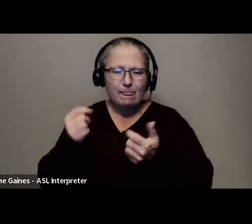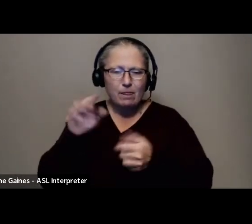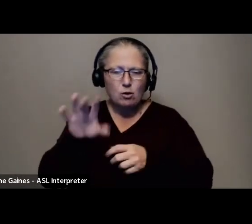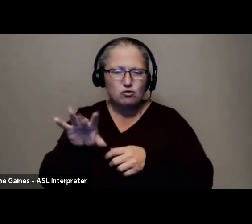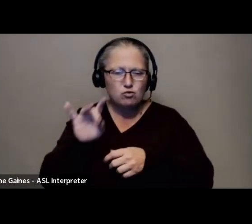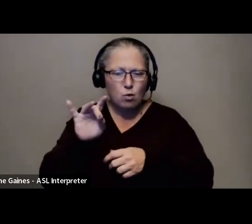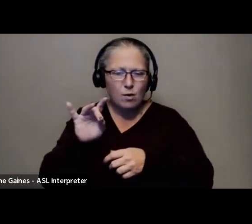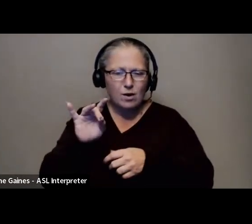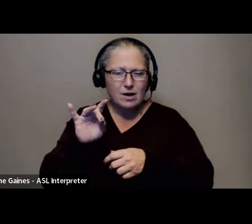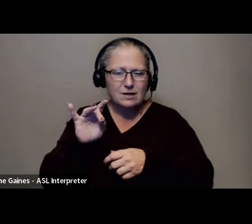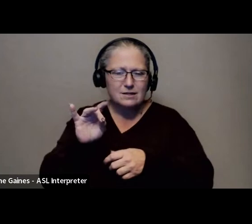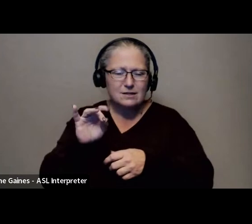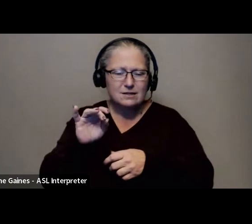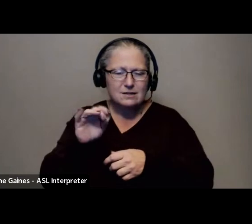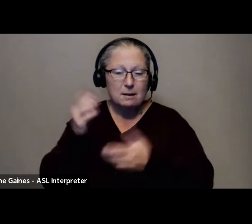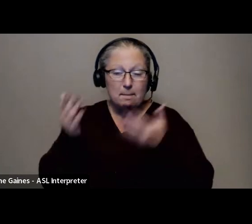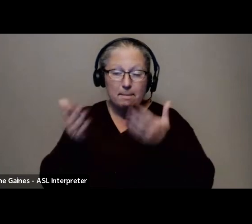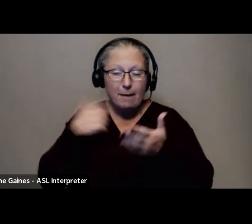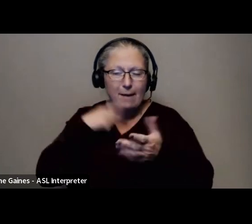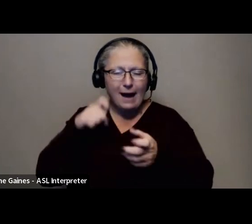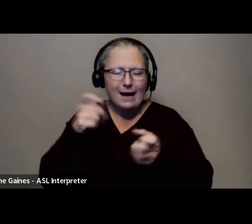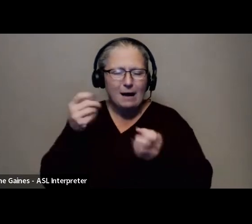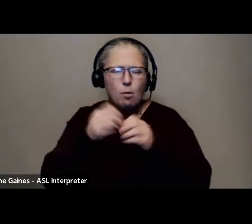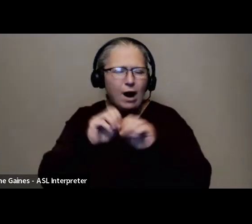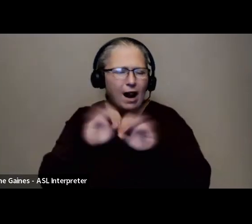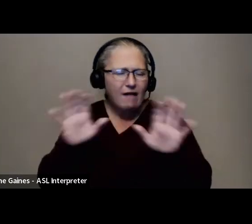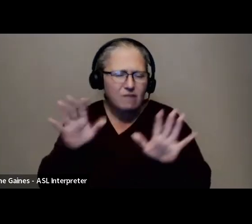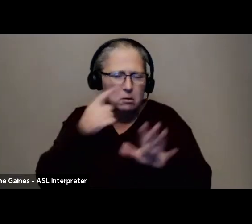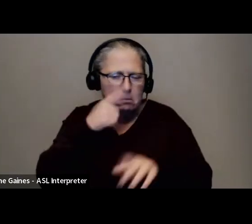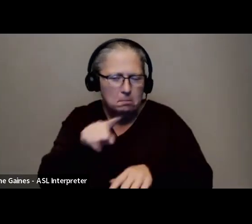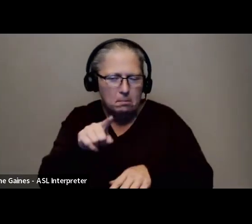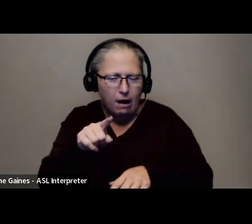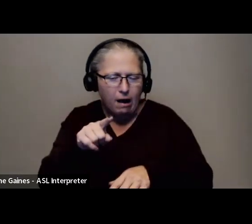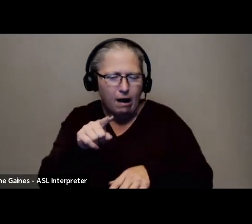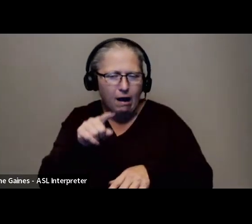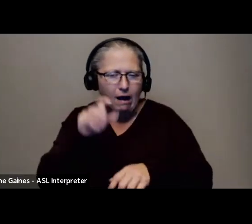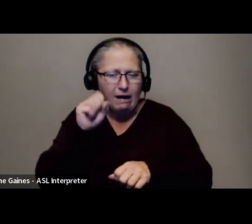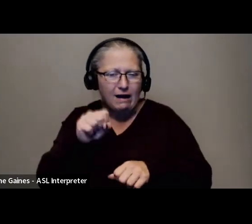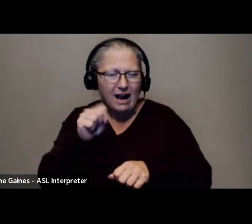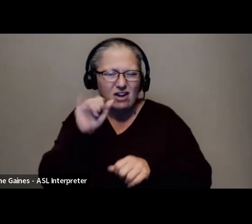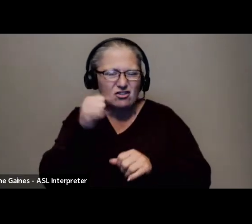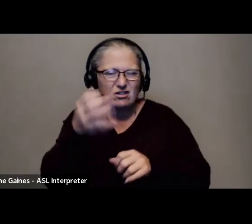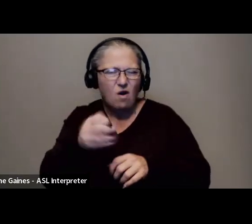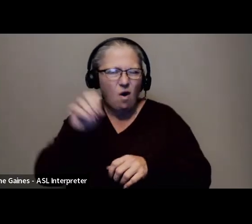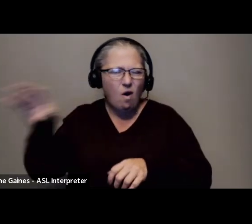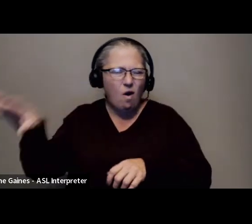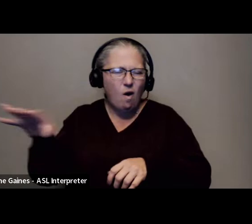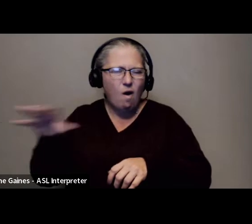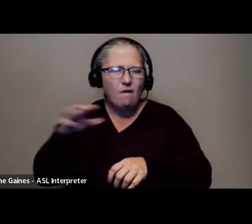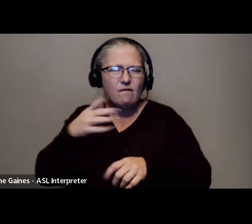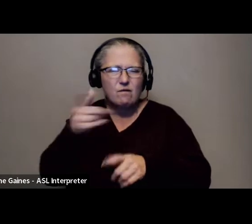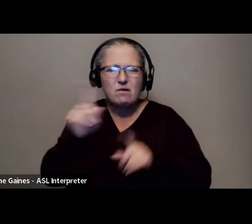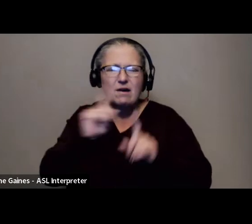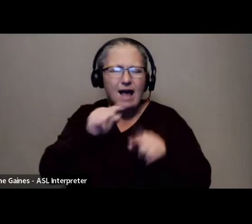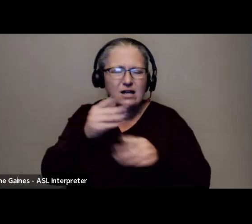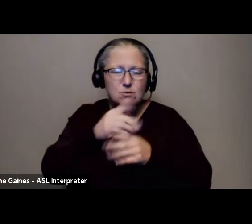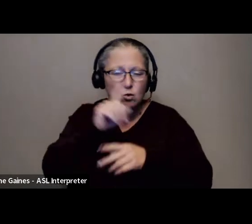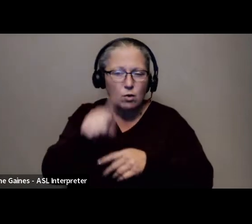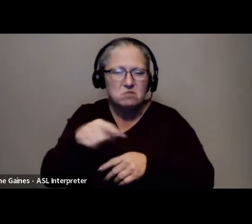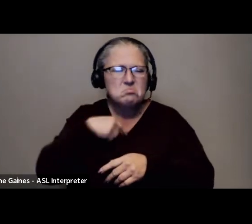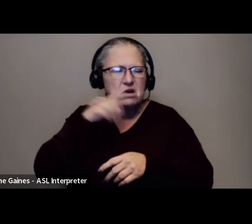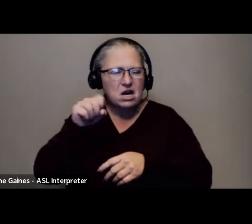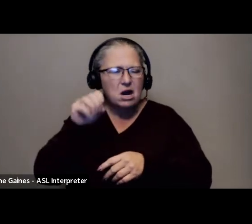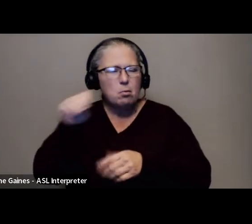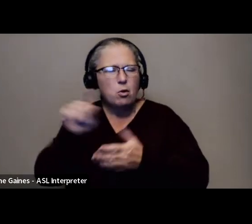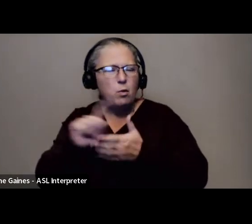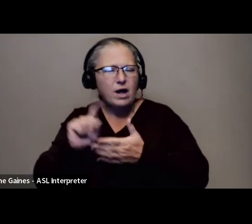Choice. And maybe I just need some clarification if you don't mind. So if we can just take it off and just, maybe I can answer some, you can answer some. We can questions put in the email. weekly,